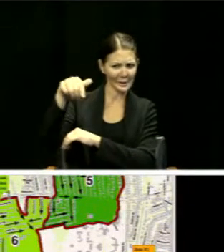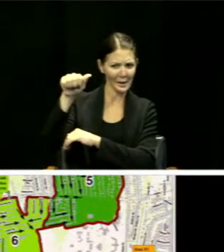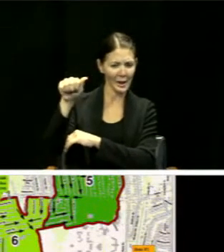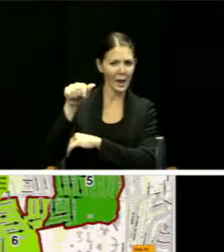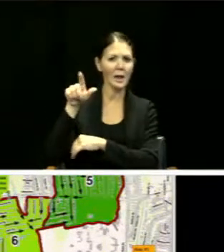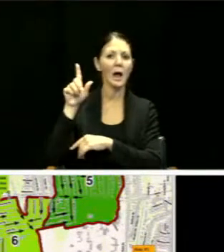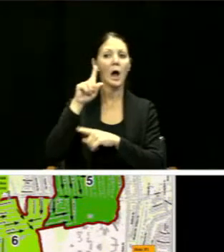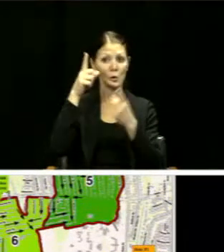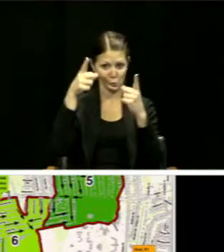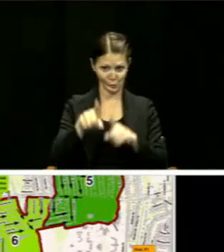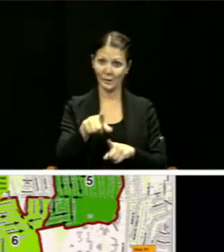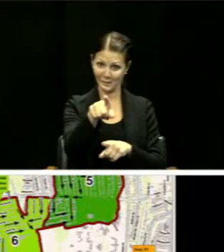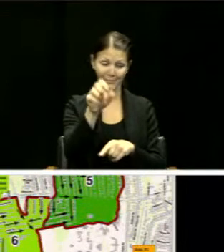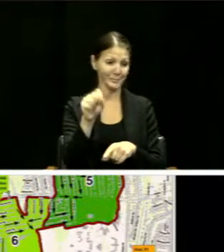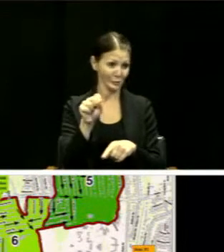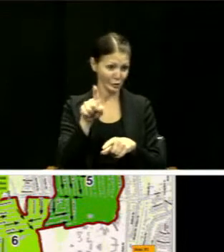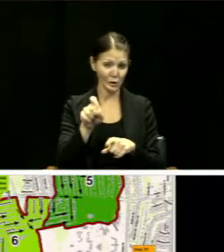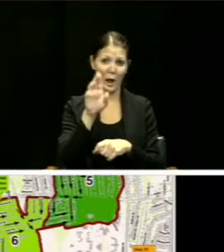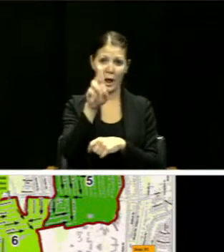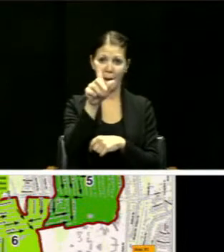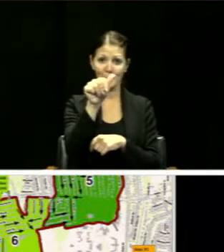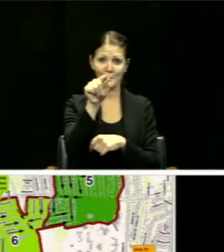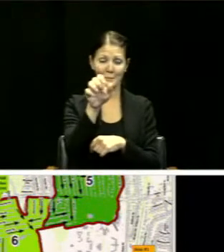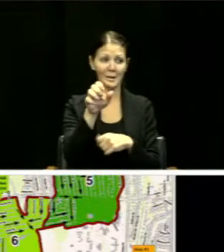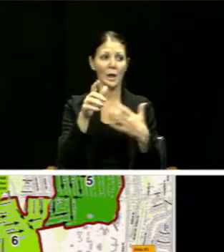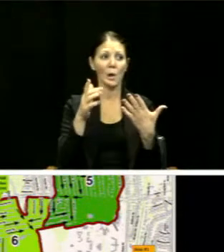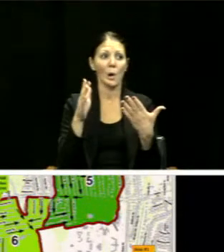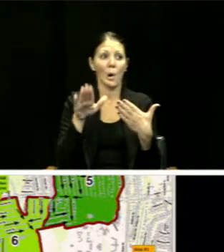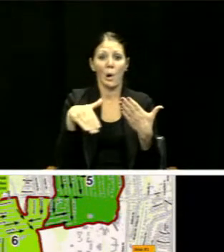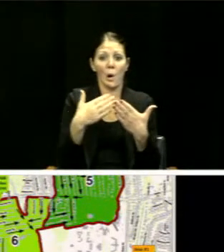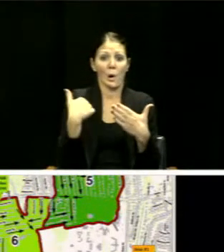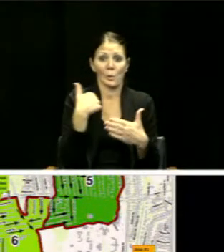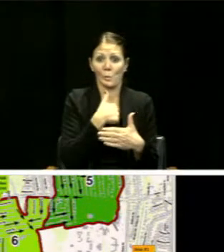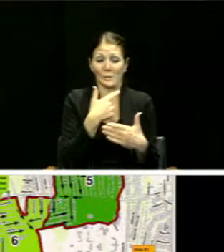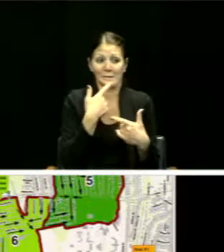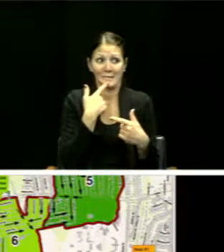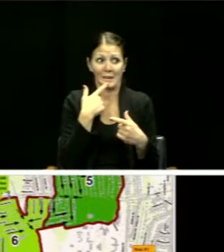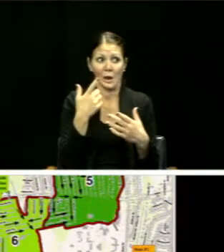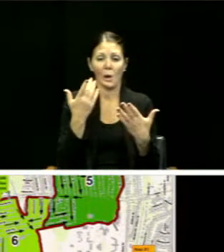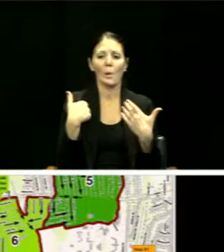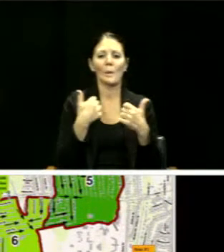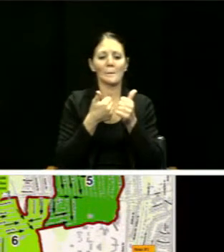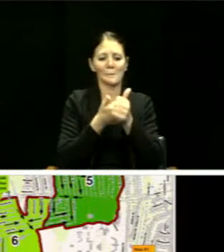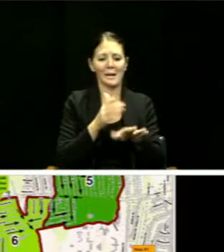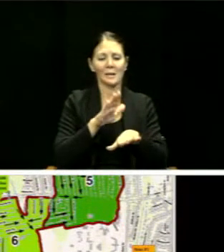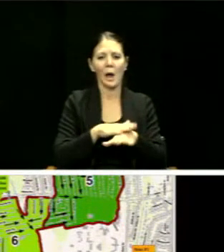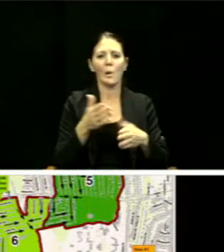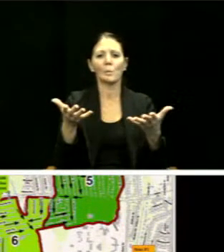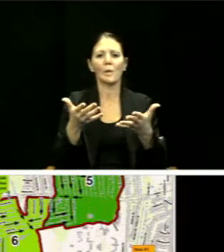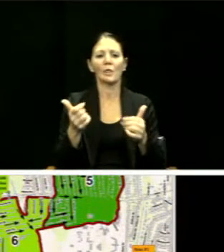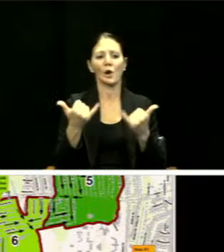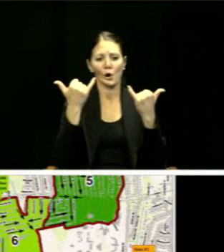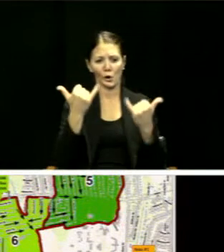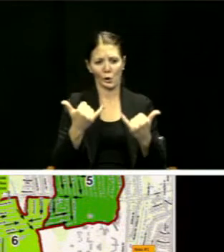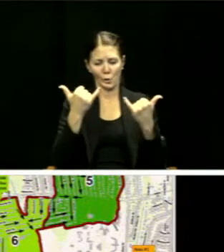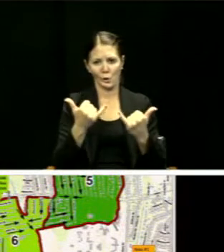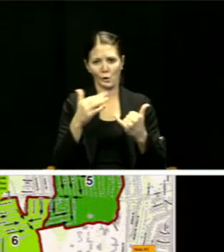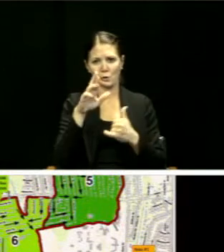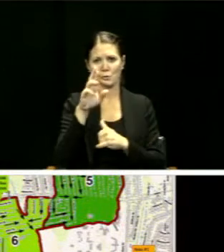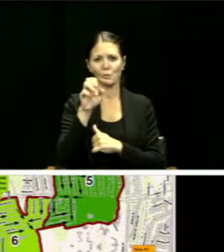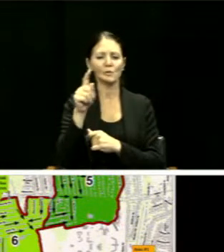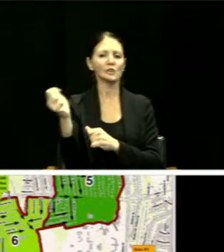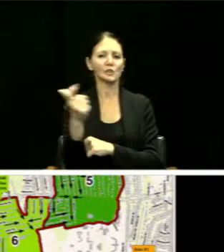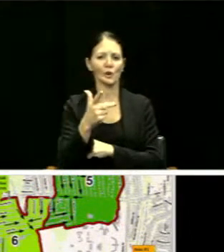be updated. All we are doing when we say what the storm is based on what the current return frequency of that storm is. But